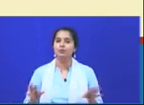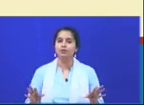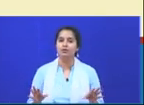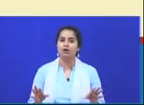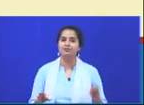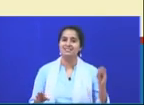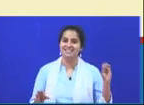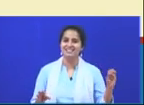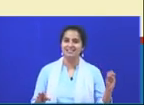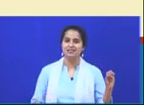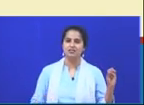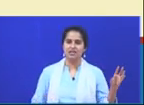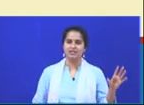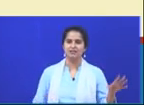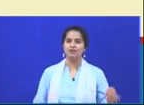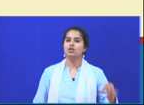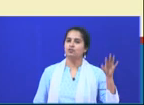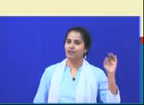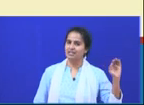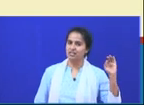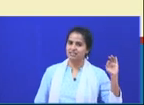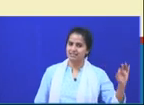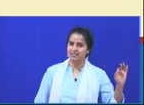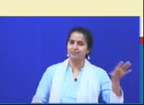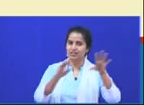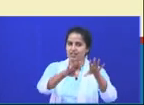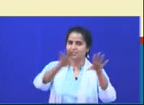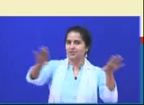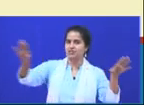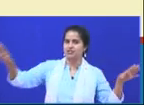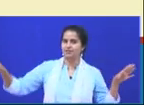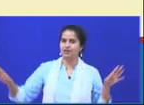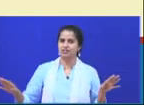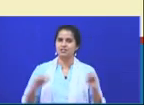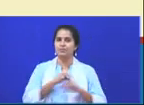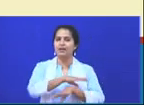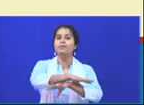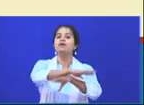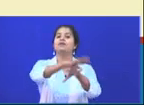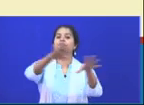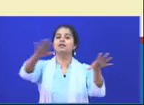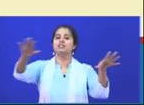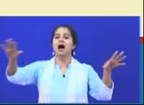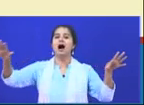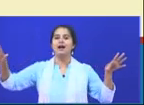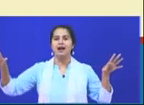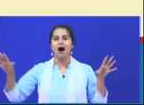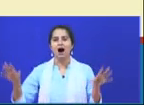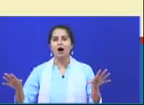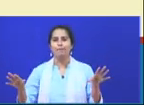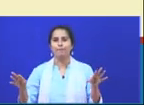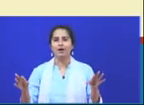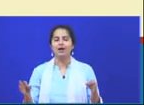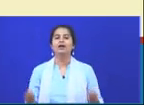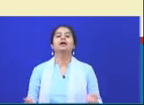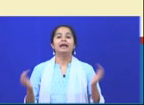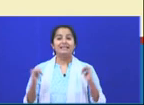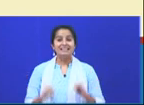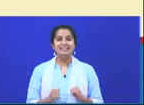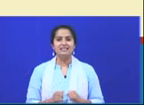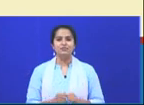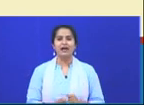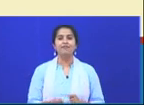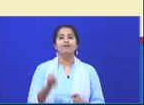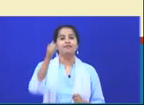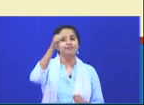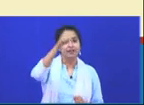Vrikshanam was the plural of the sixth genitive. So Vrikshasya, Vrikshasya, Vrikshasya, Vrikshasya became Vrikshanam. In